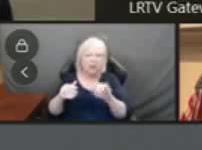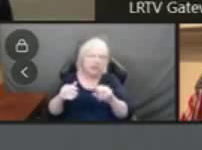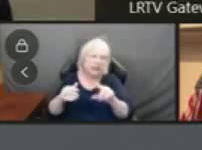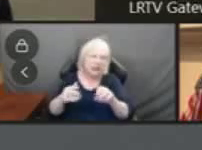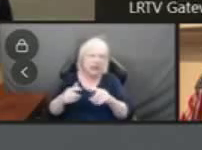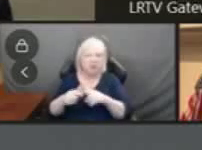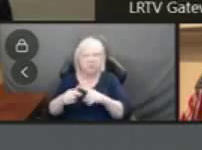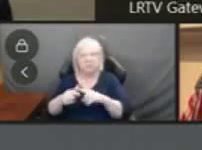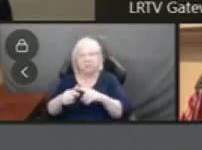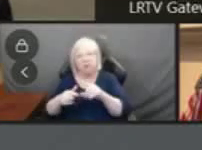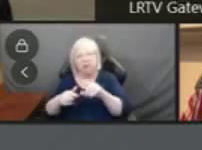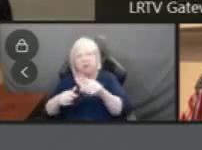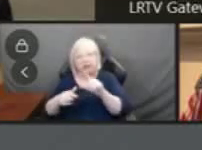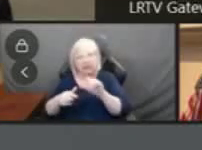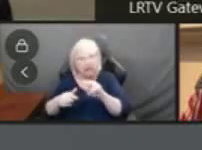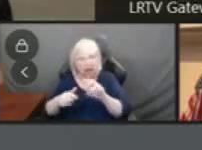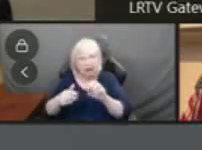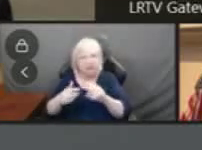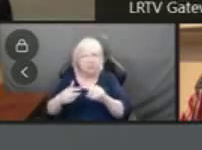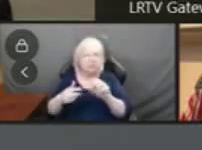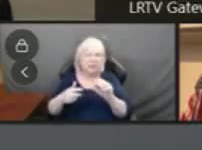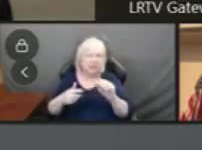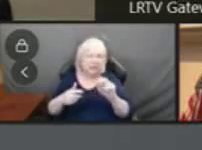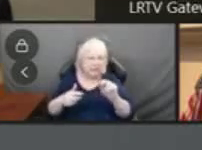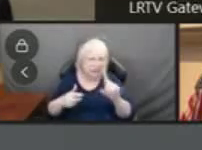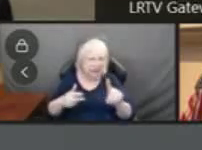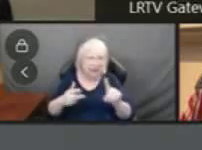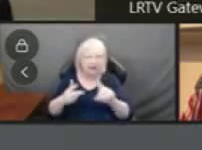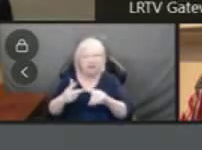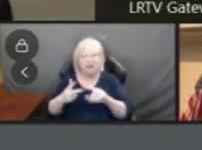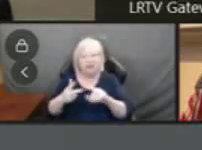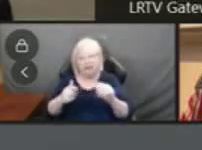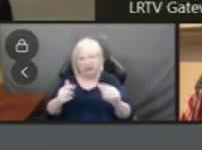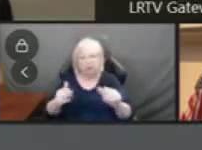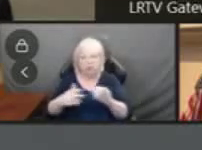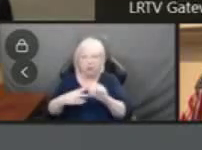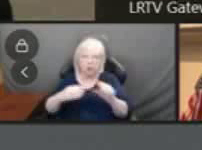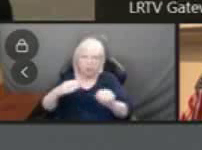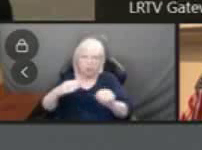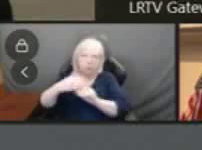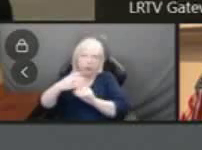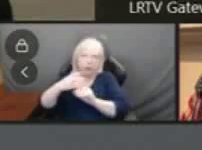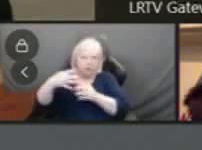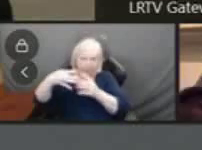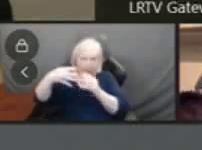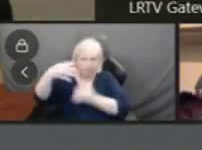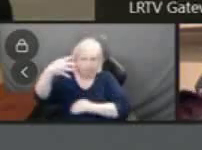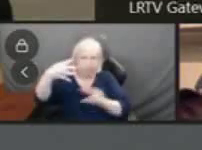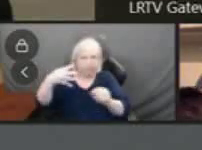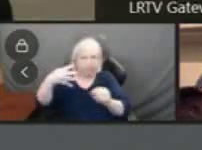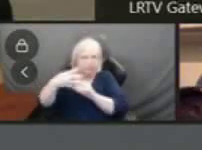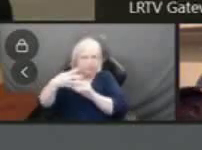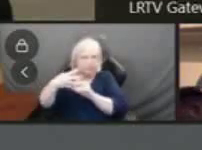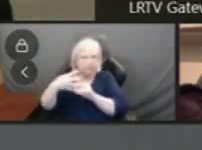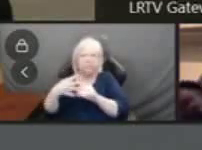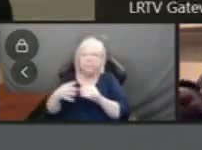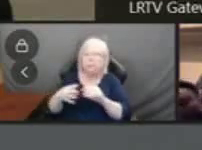use. Gotcha. That's where we'd see that it'd fall under. And since this